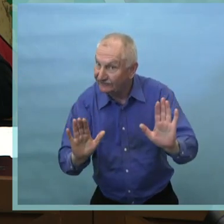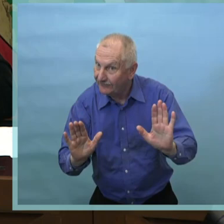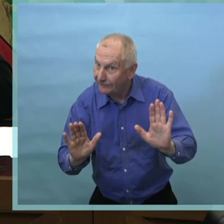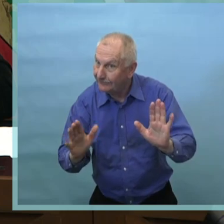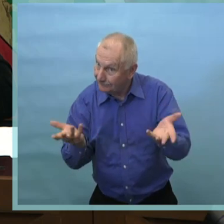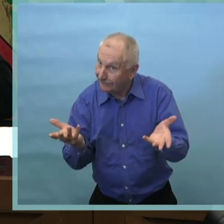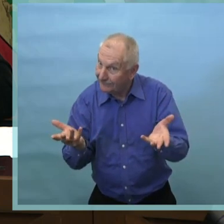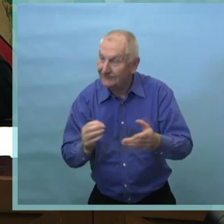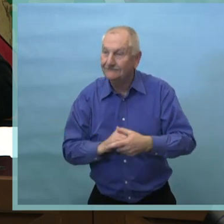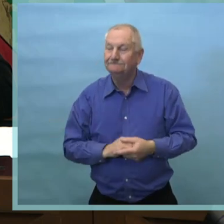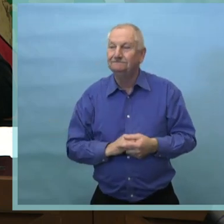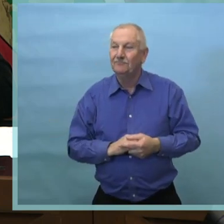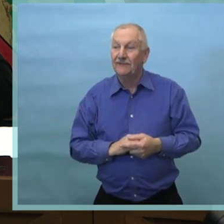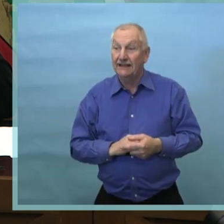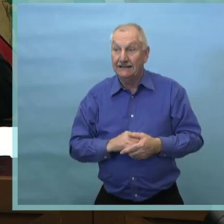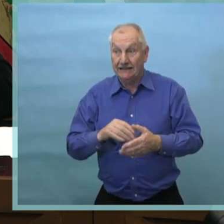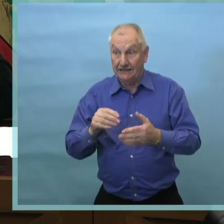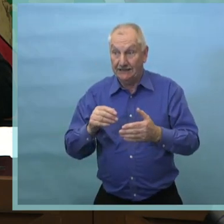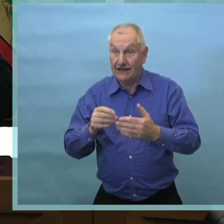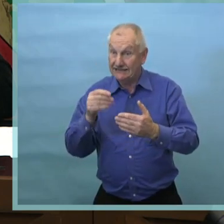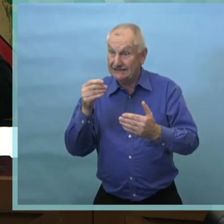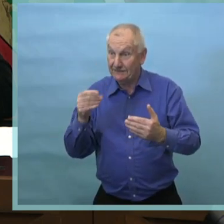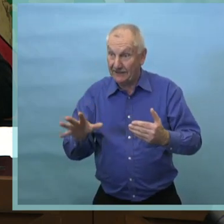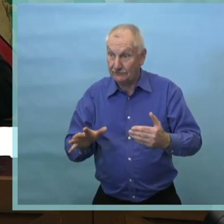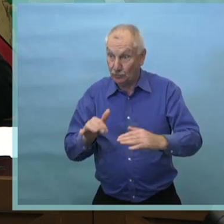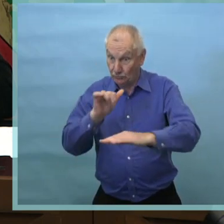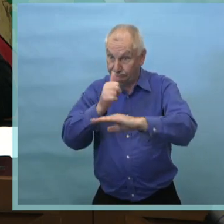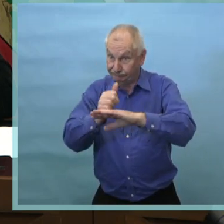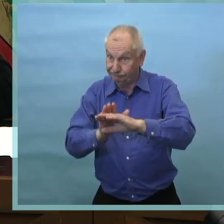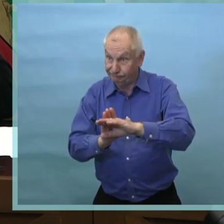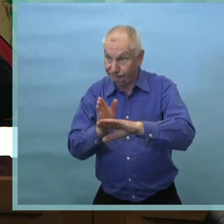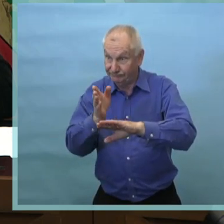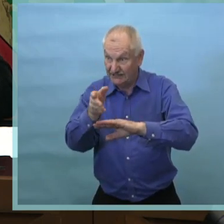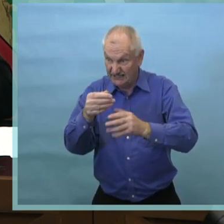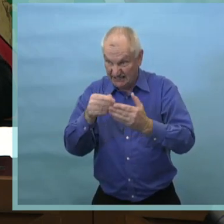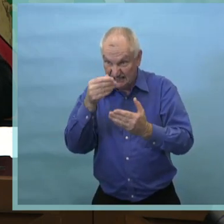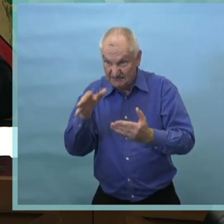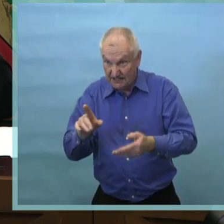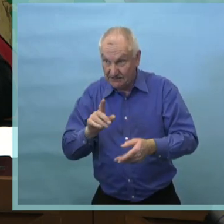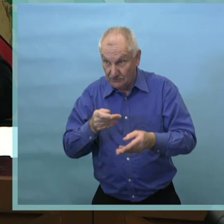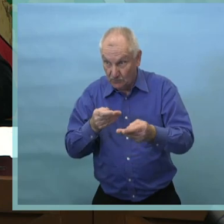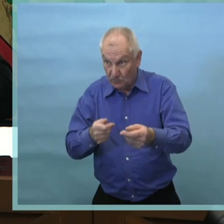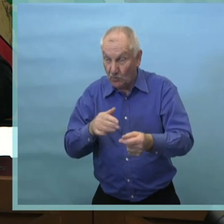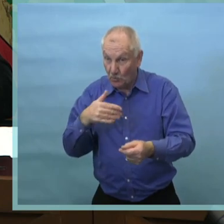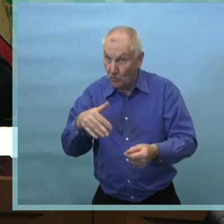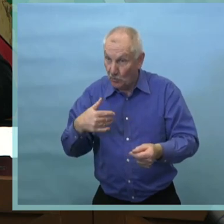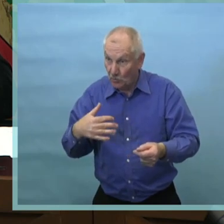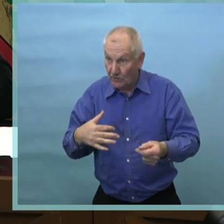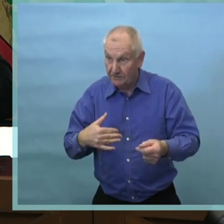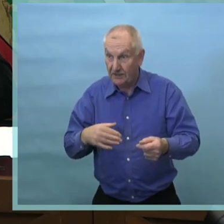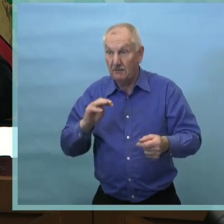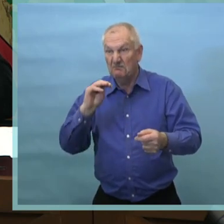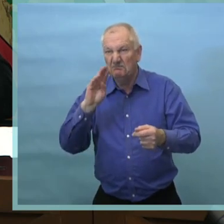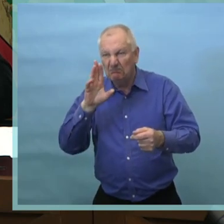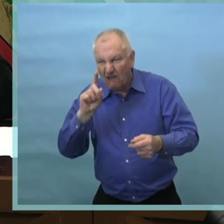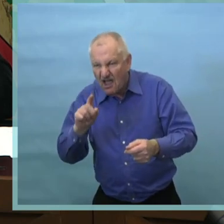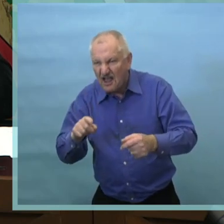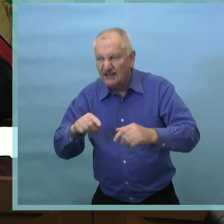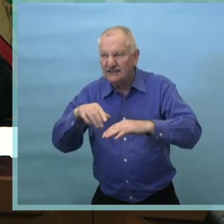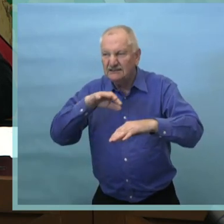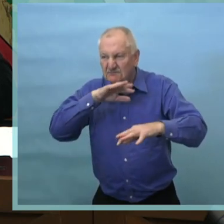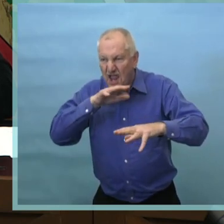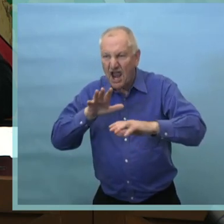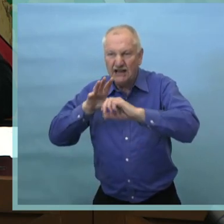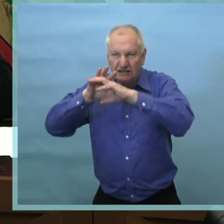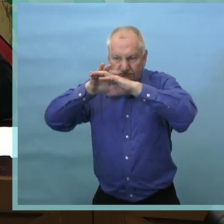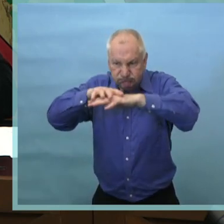because it's costly to put it up, because it has to, you have to put mud down, then you have to pack it, and then you put more down,